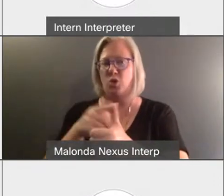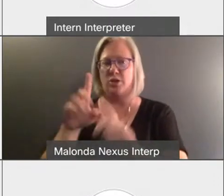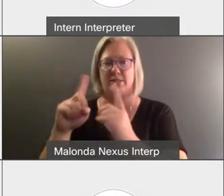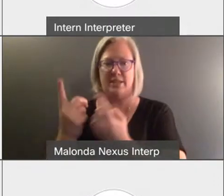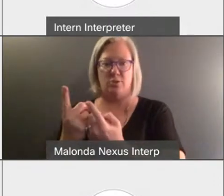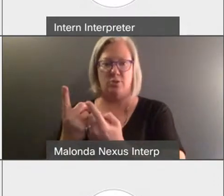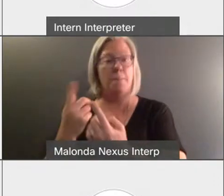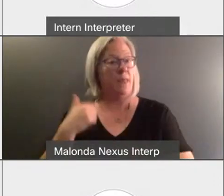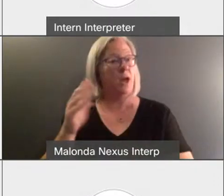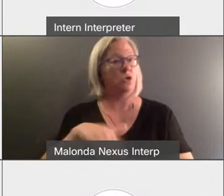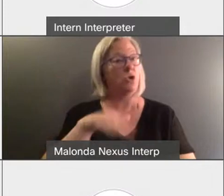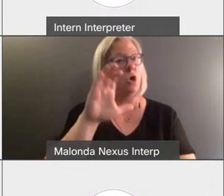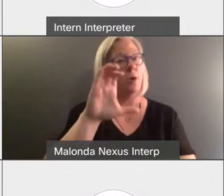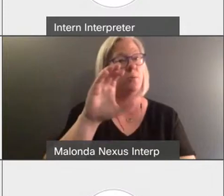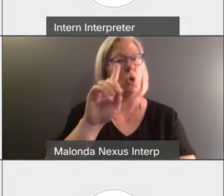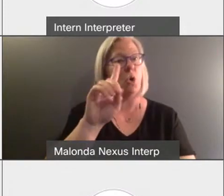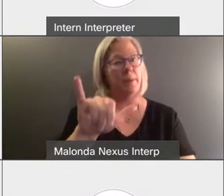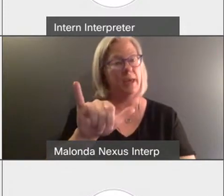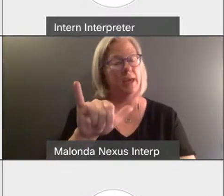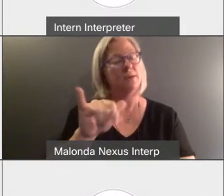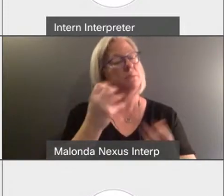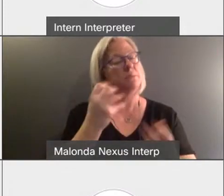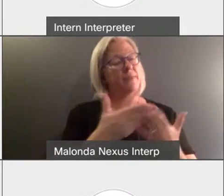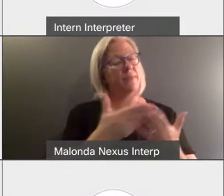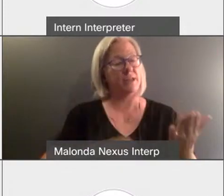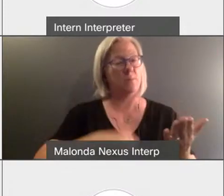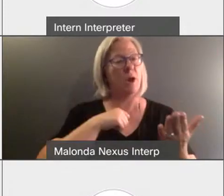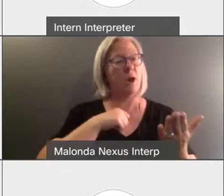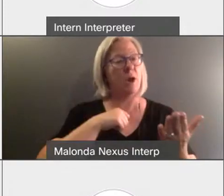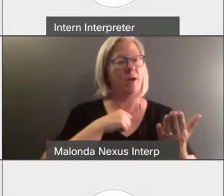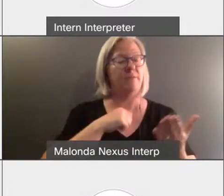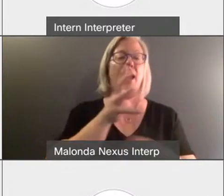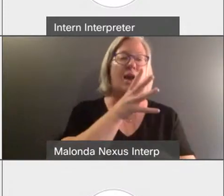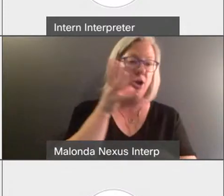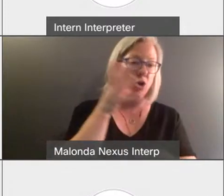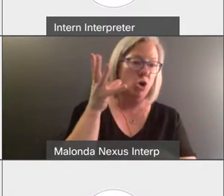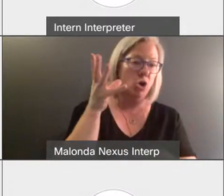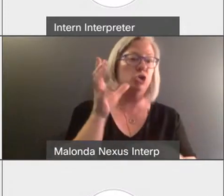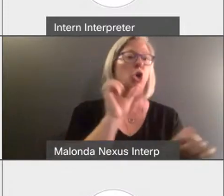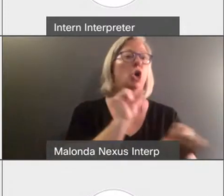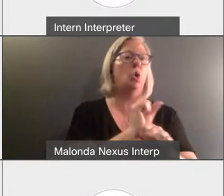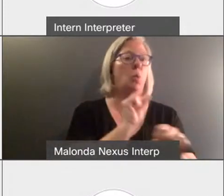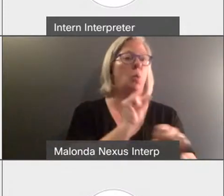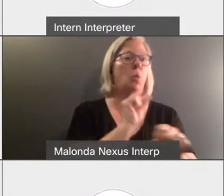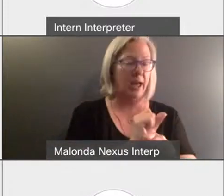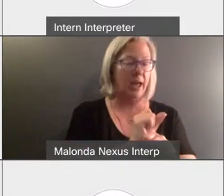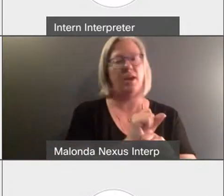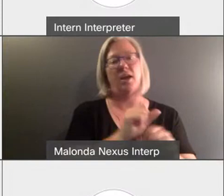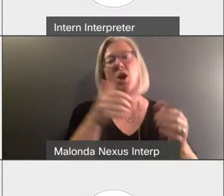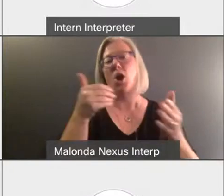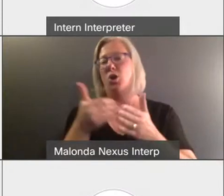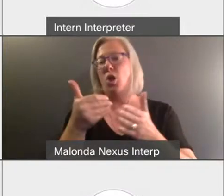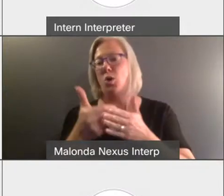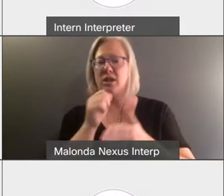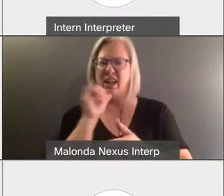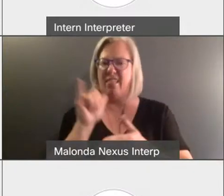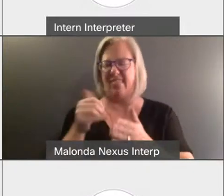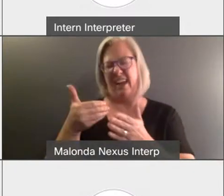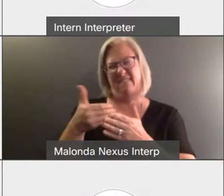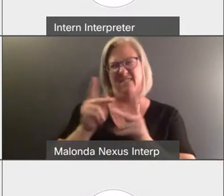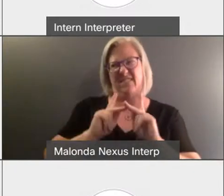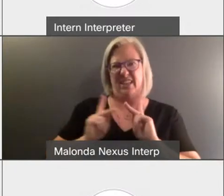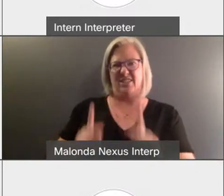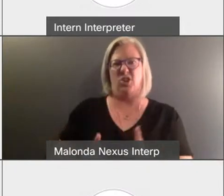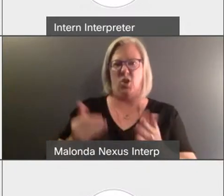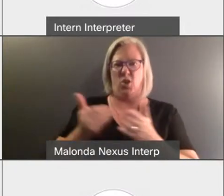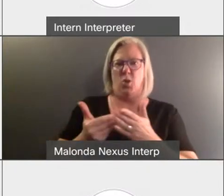Growing up in Colby, there's a lot to be proud of. Our agriculture, our work ethic, our closeness, not like physical closeness,